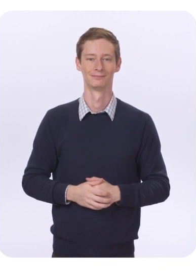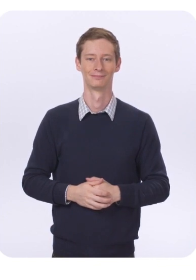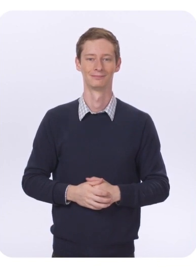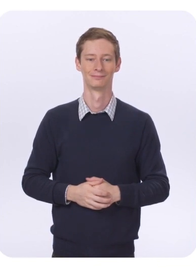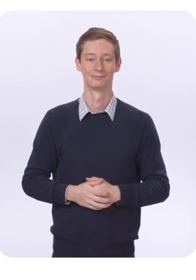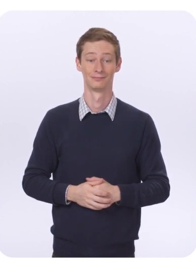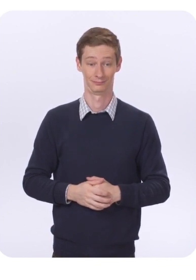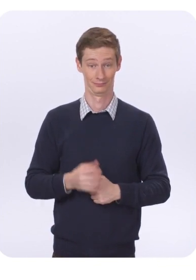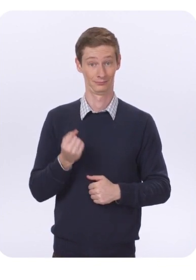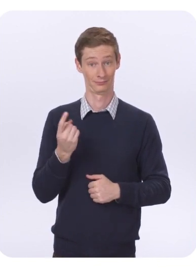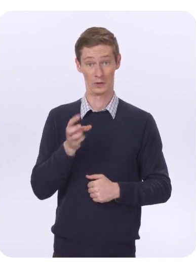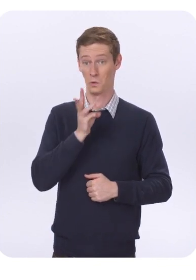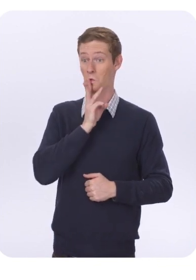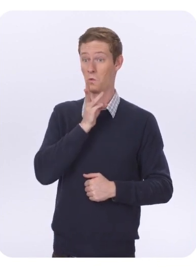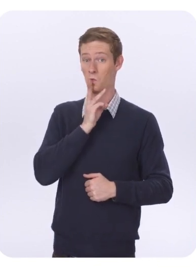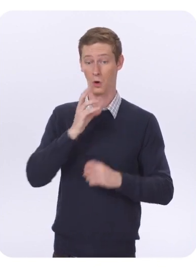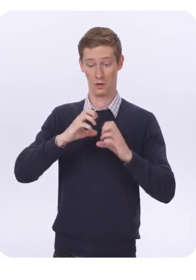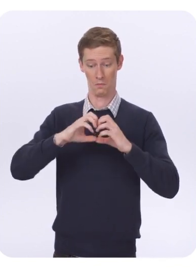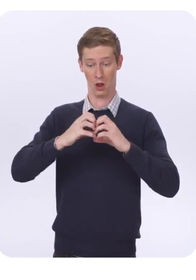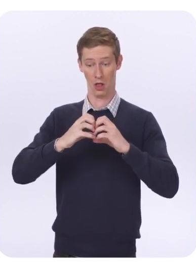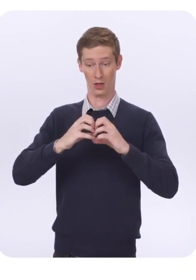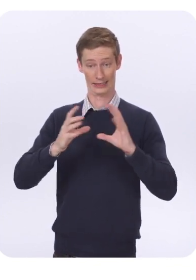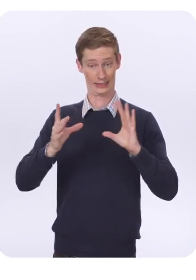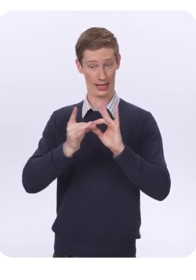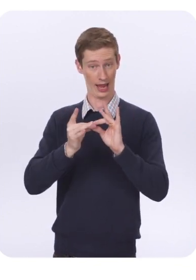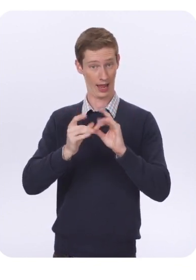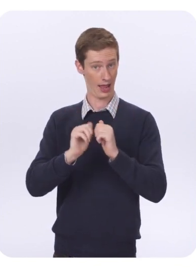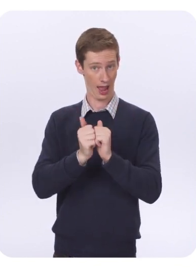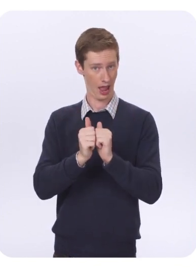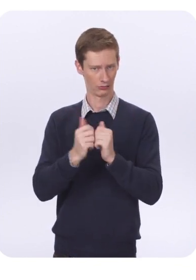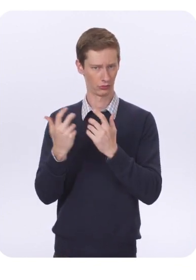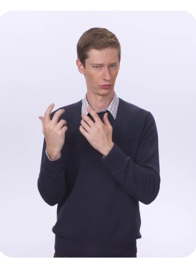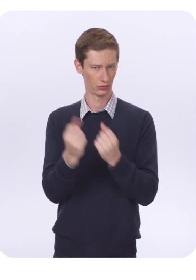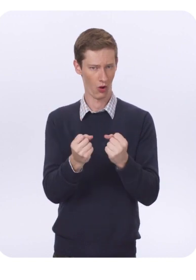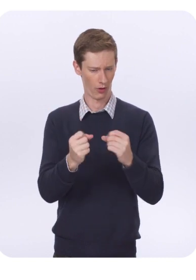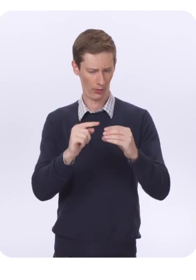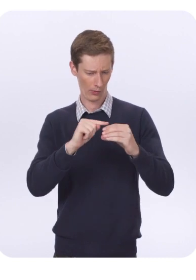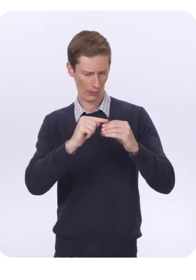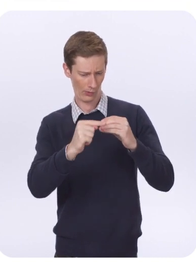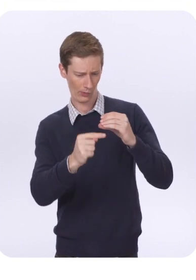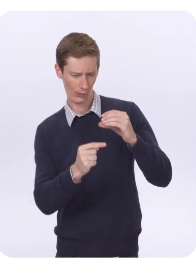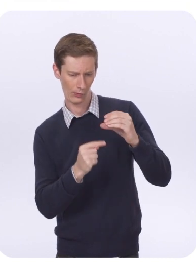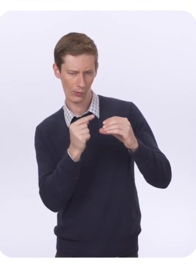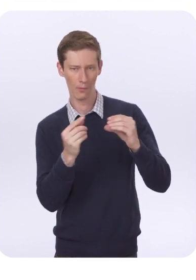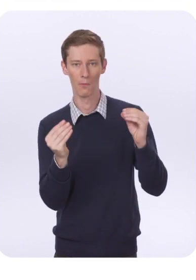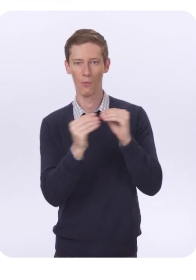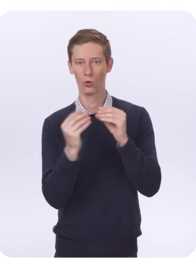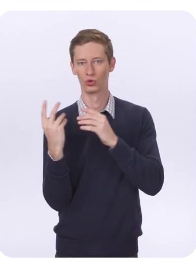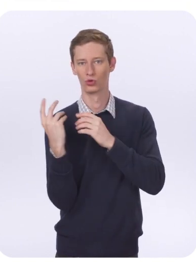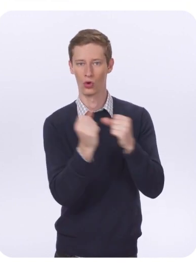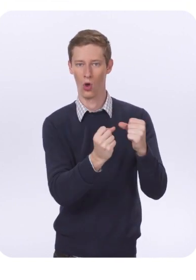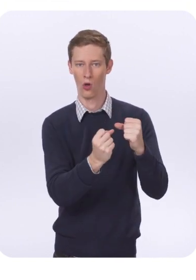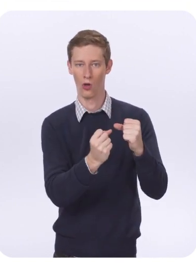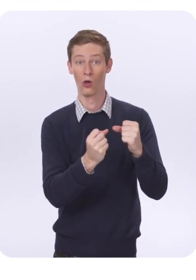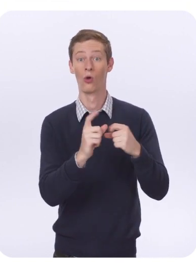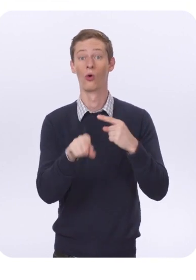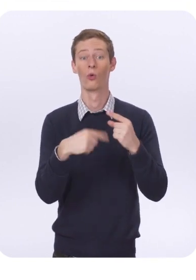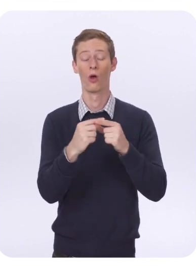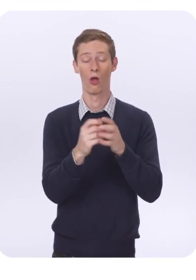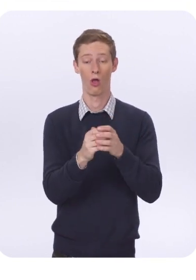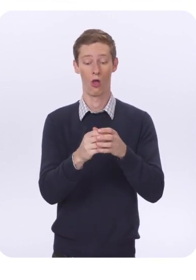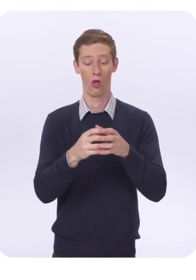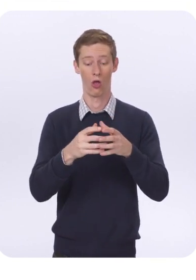The forces that make water molecules stick together are strongest at the edge of a water drop. So as soon as the drop is so big there's